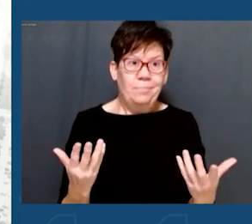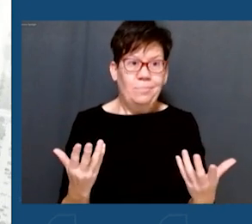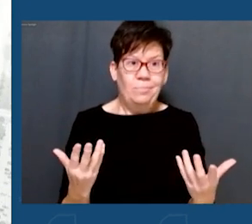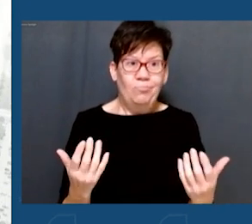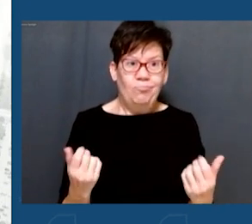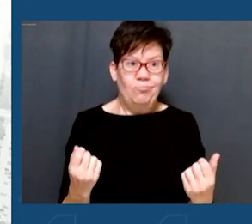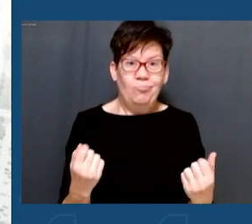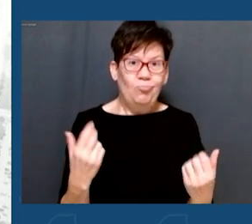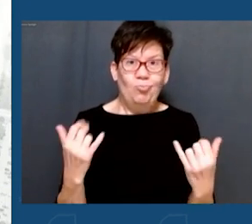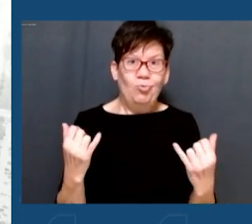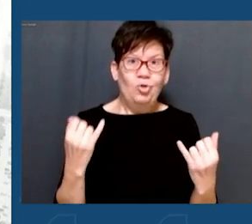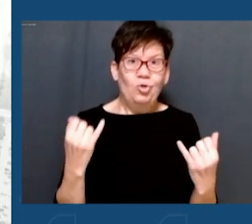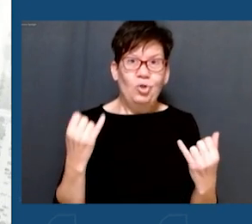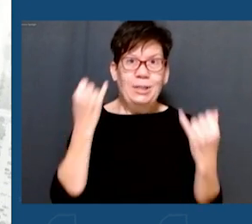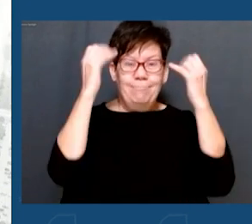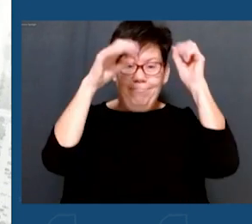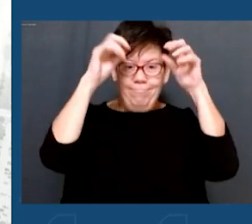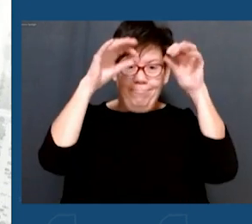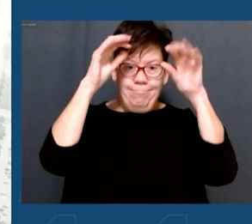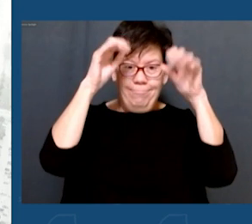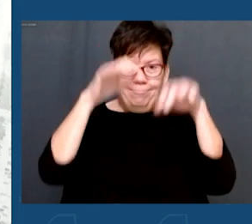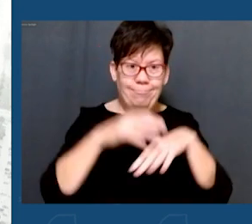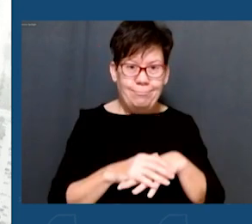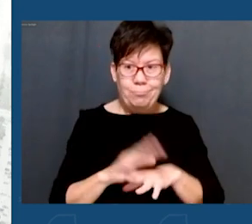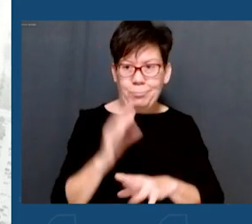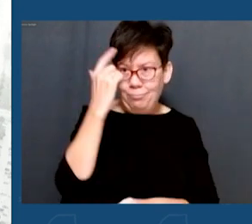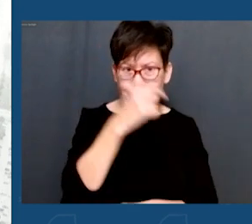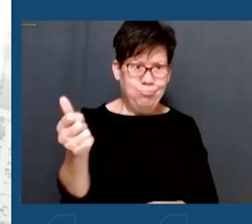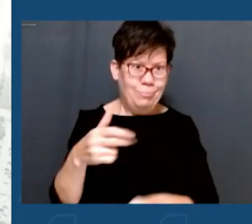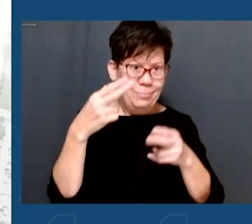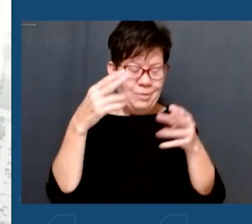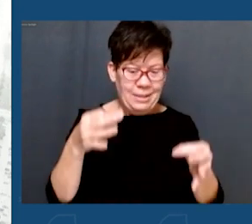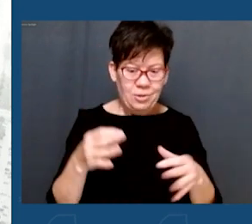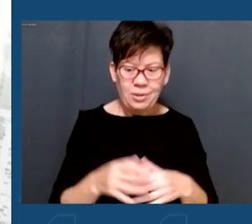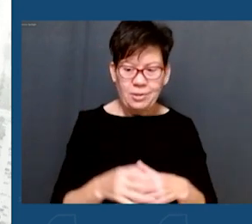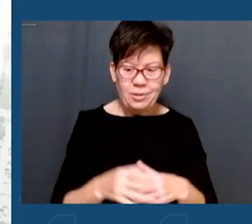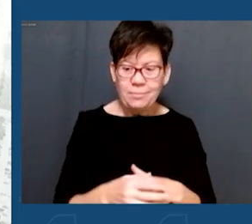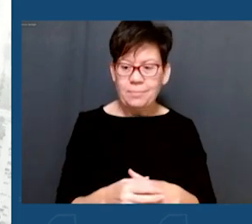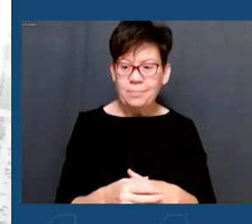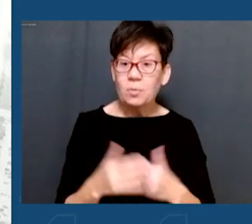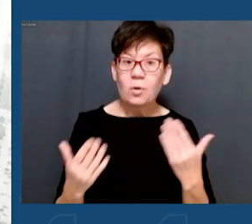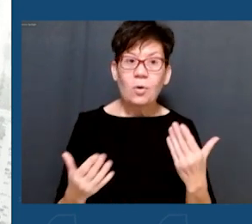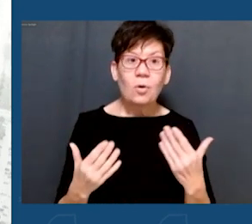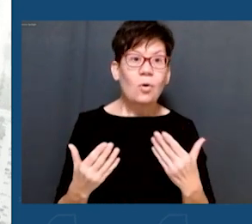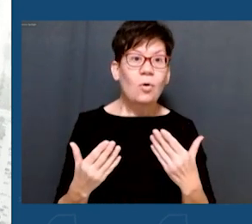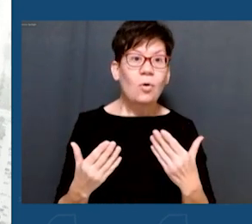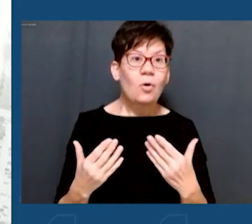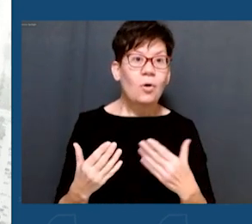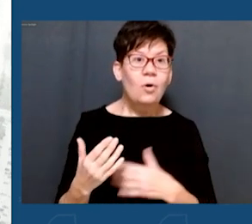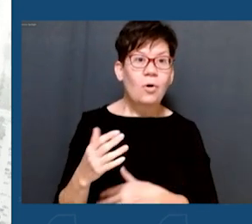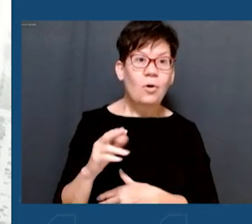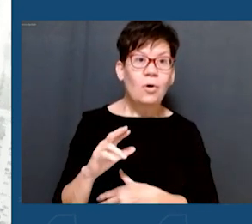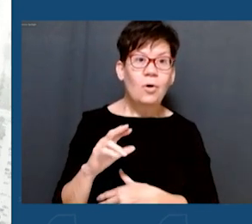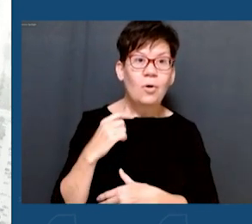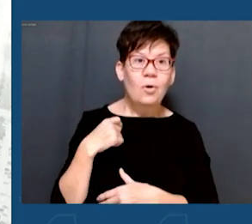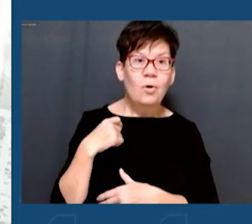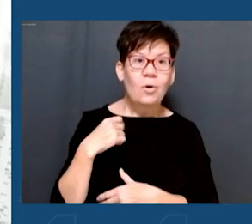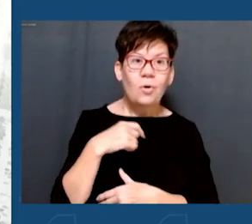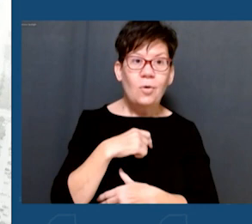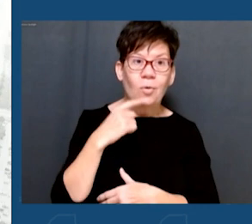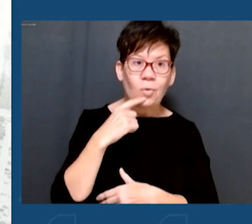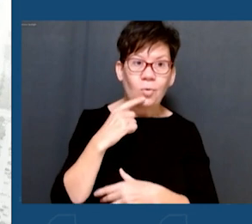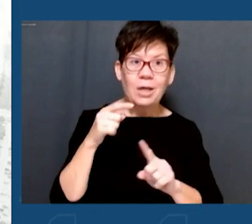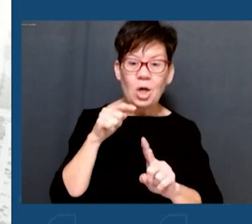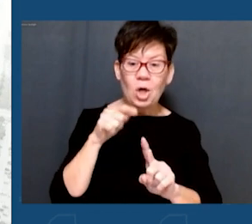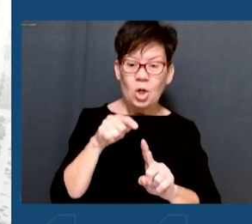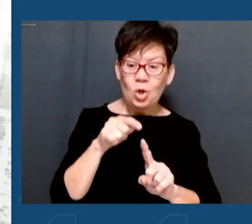brainstorming here a bit. You can do what you want. How about reinterpreting Niagara Falls Power Company's the hydraulic canals? I mean, people don't